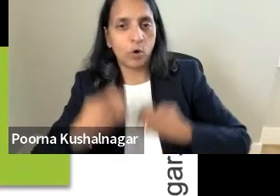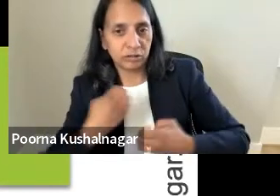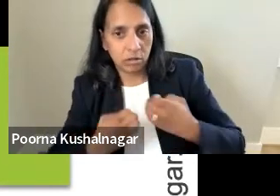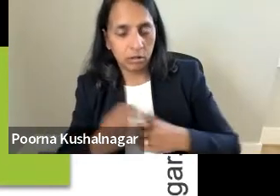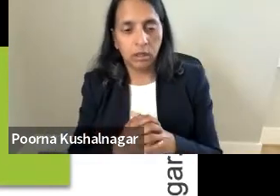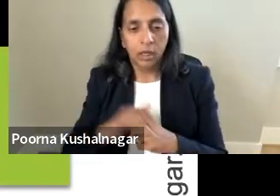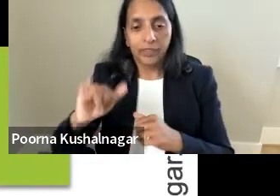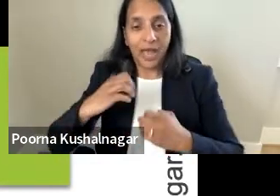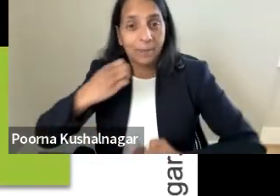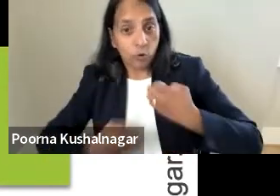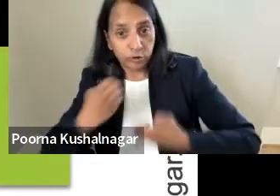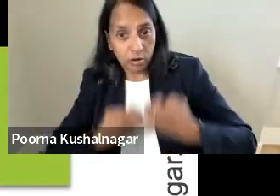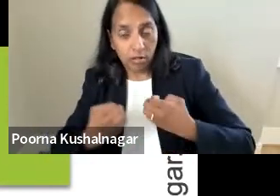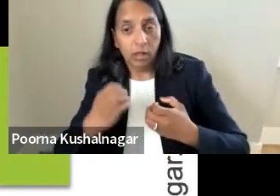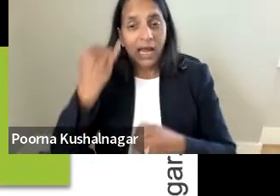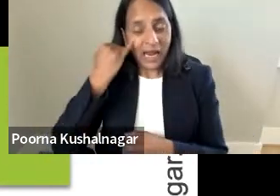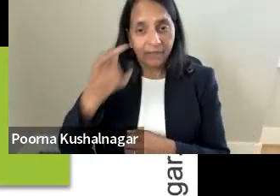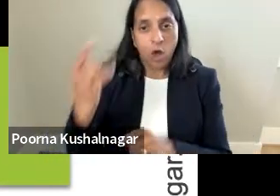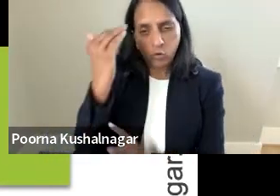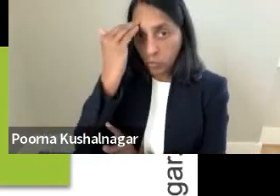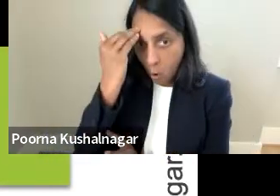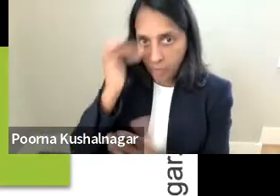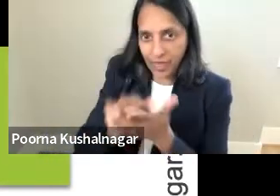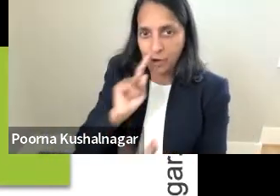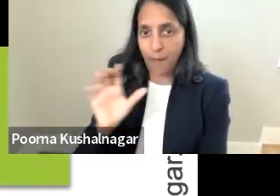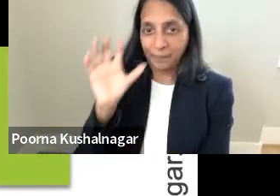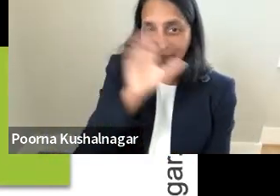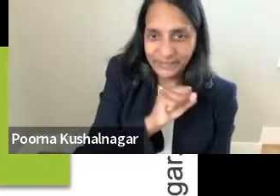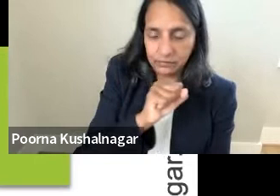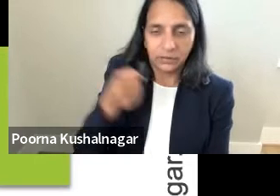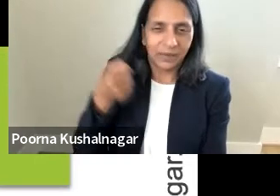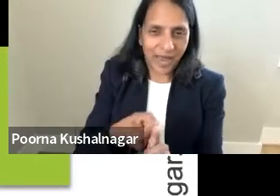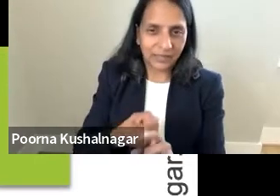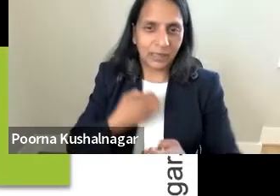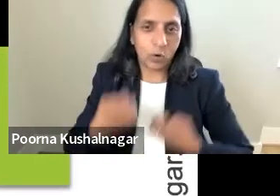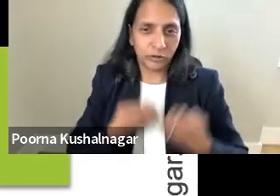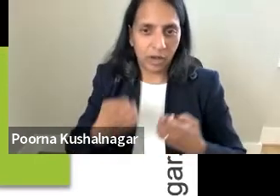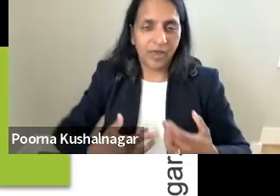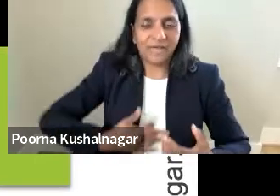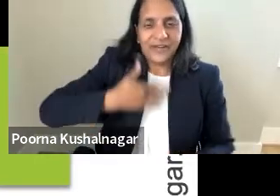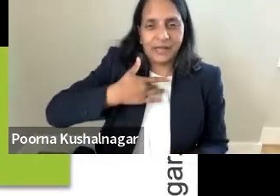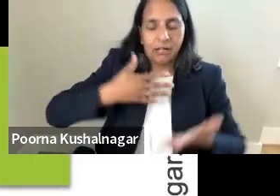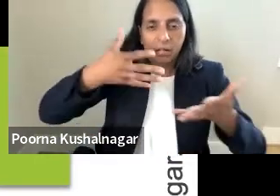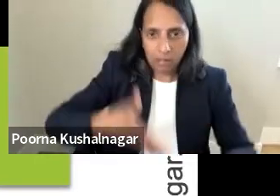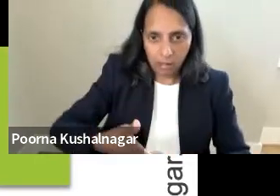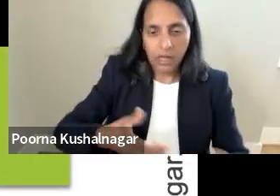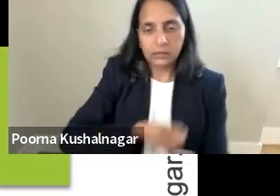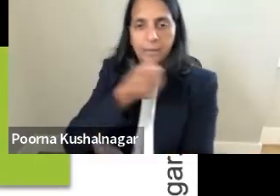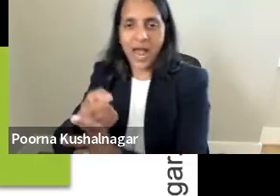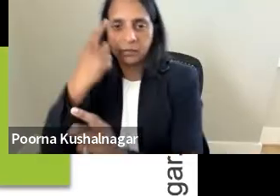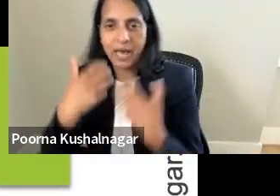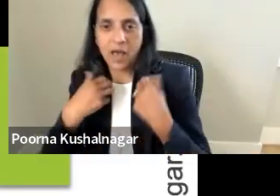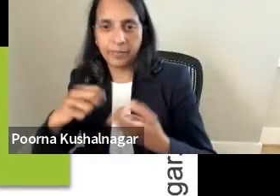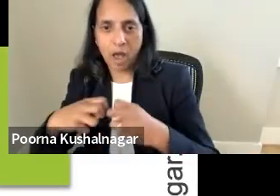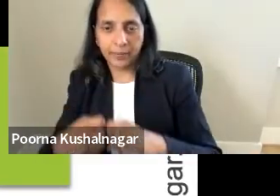more physical finding, but the second one is a more of an emotional finding. The emotional aspect of this is if they know they're missing the information, it